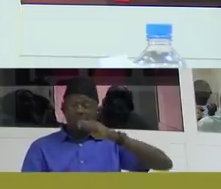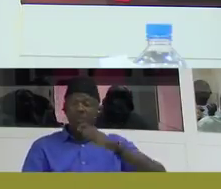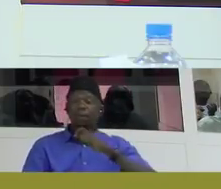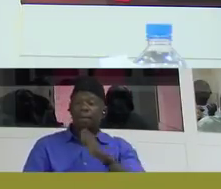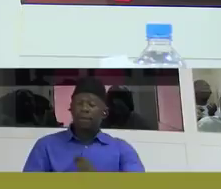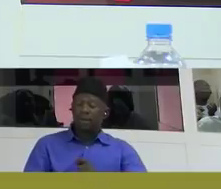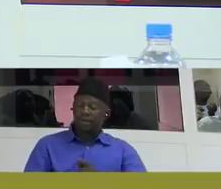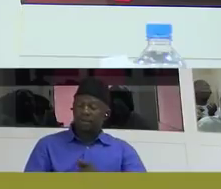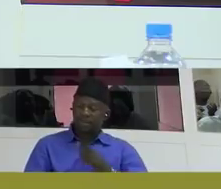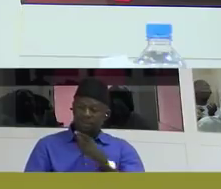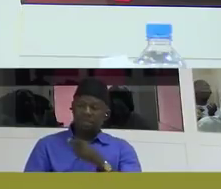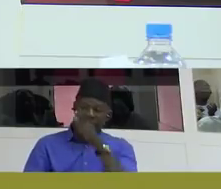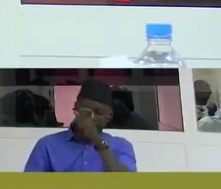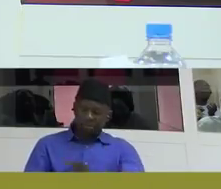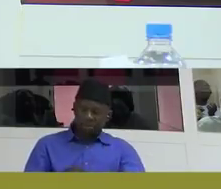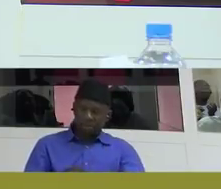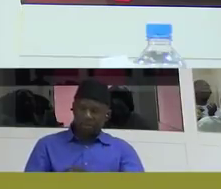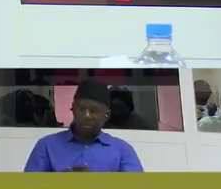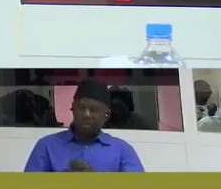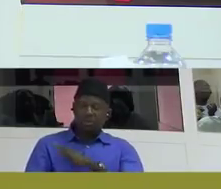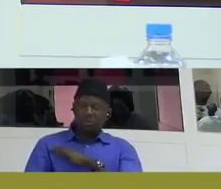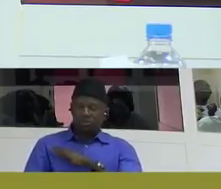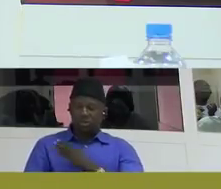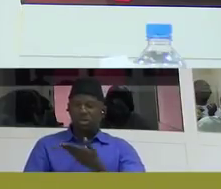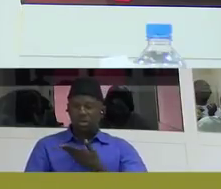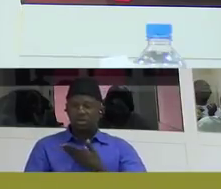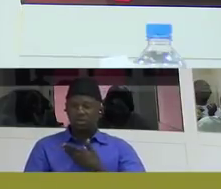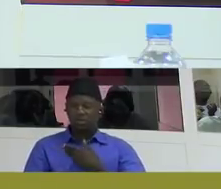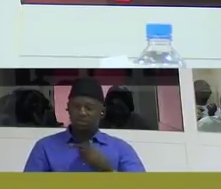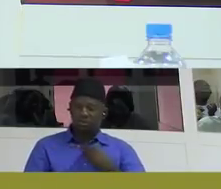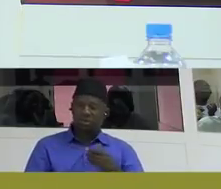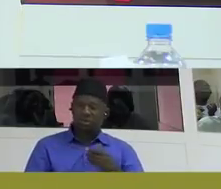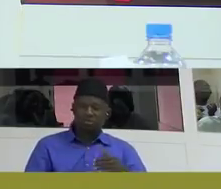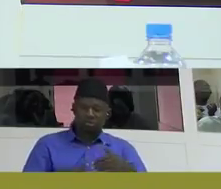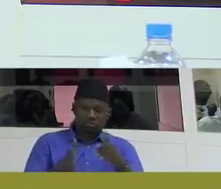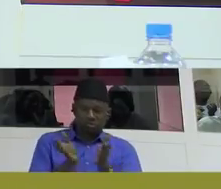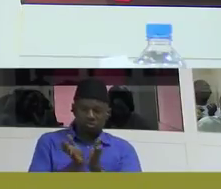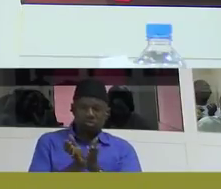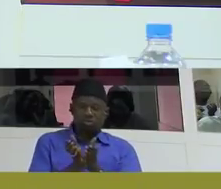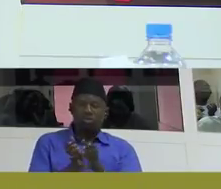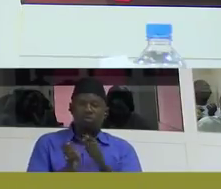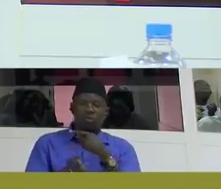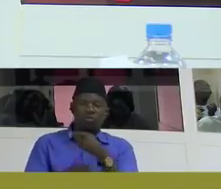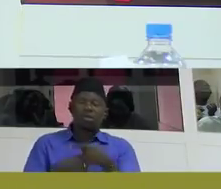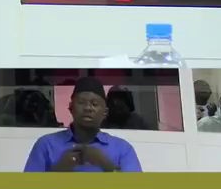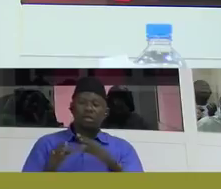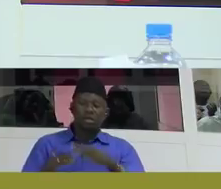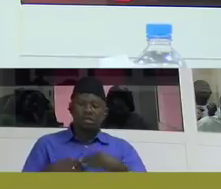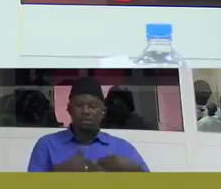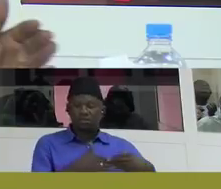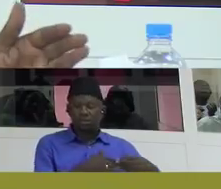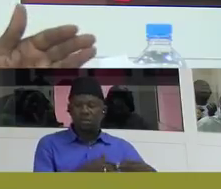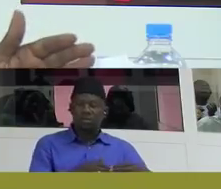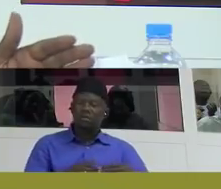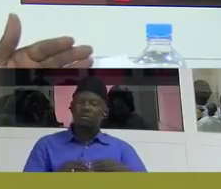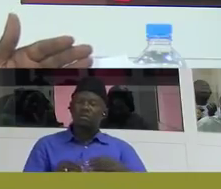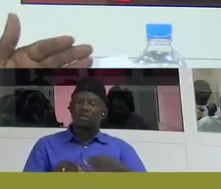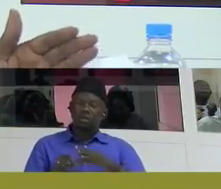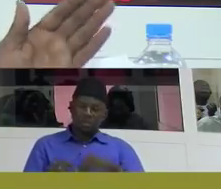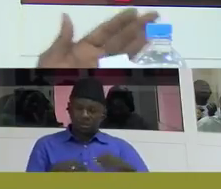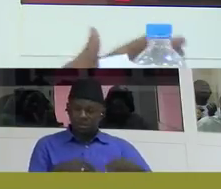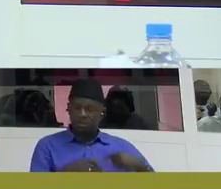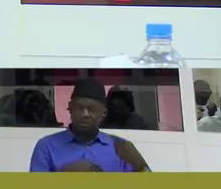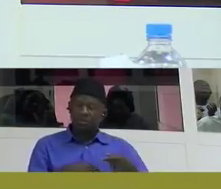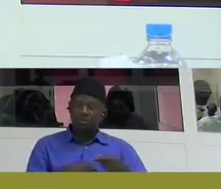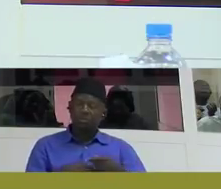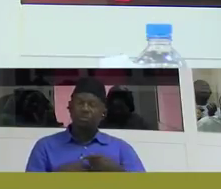And that person also had some companions from that activity from Senegambia and came in